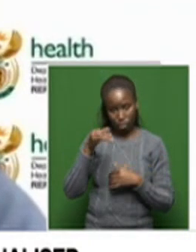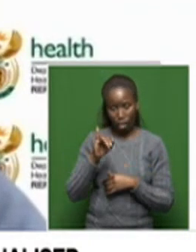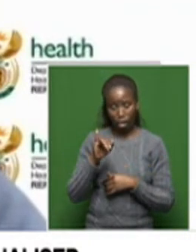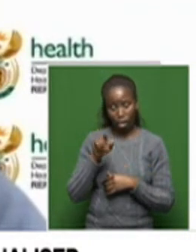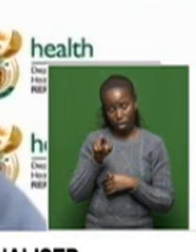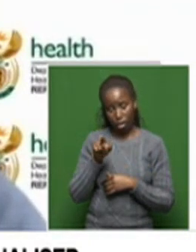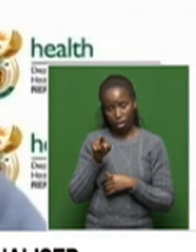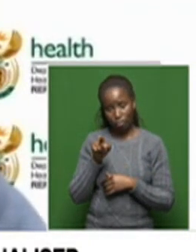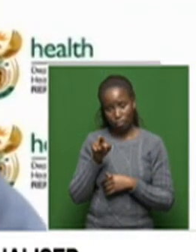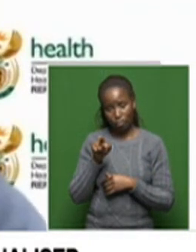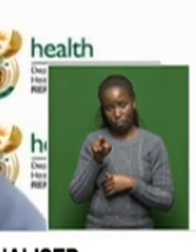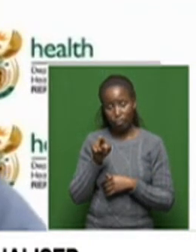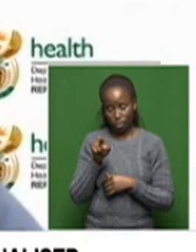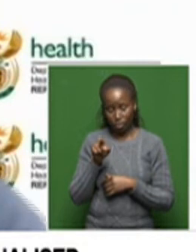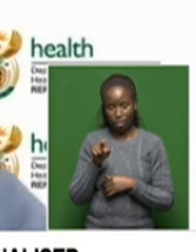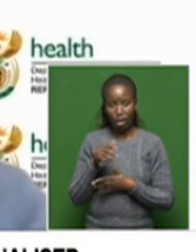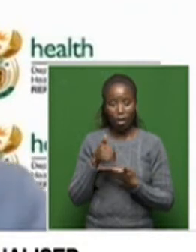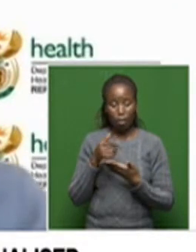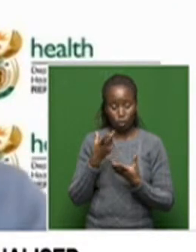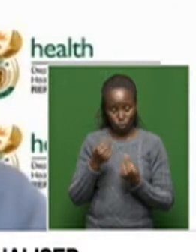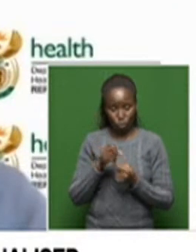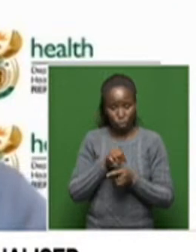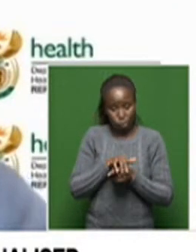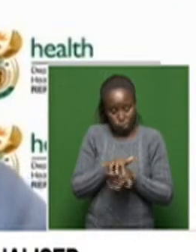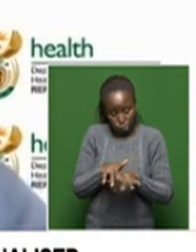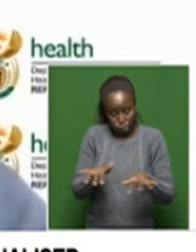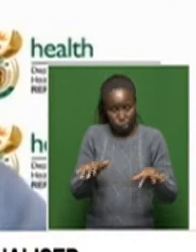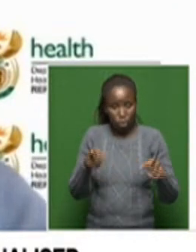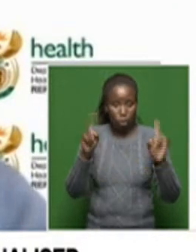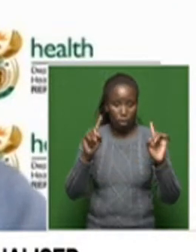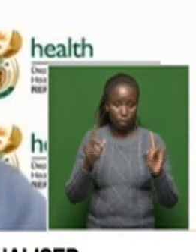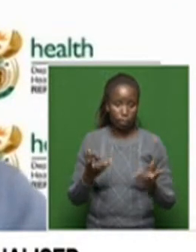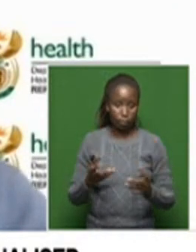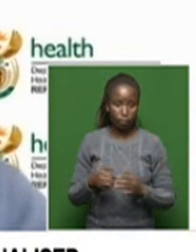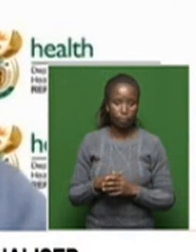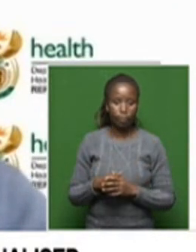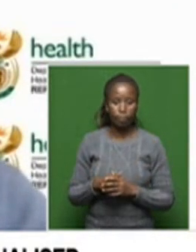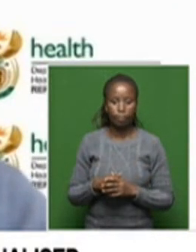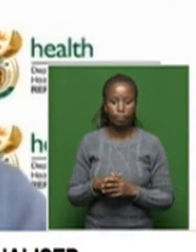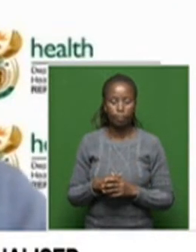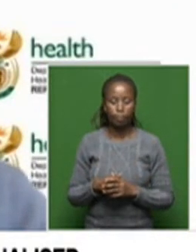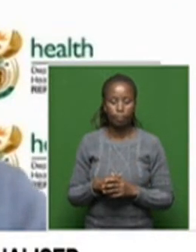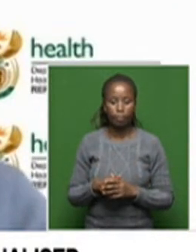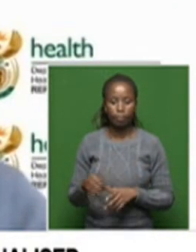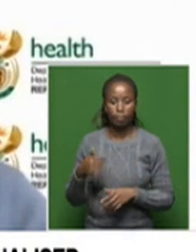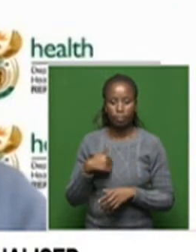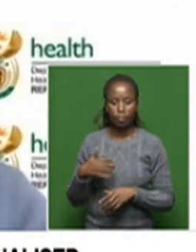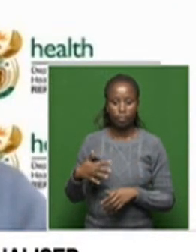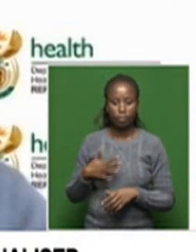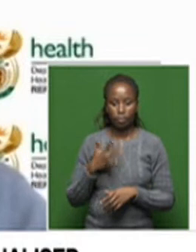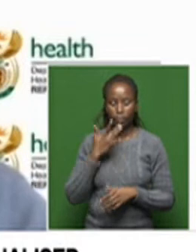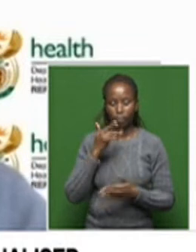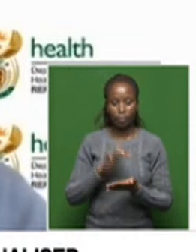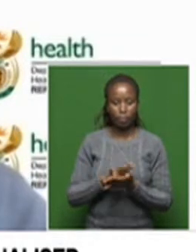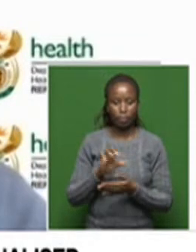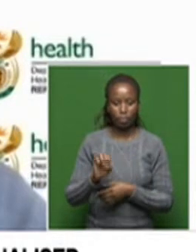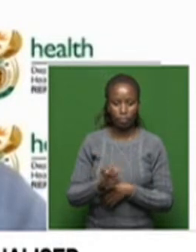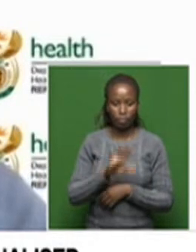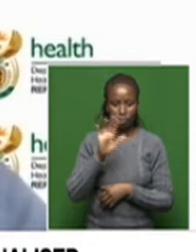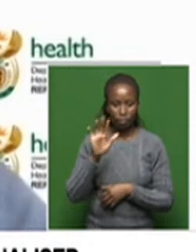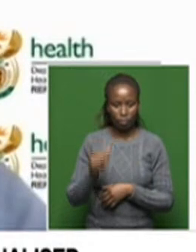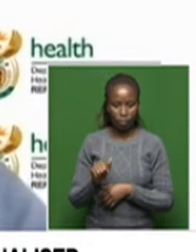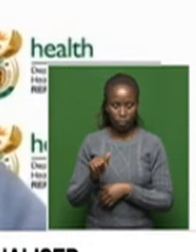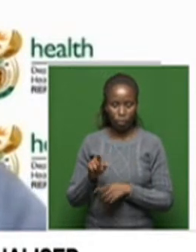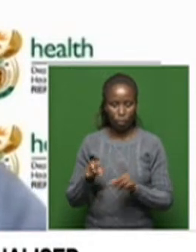force behind the infection in South Africa. But also in terms of what I want also to assure the South Africans is that we have a very